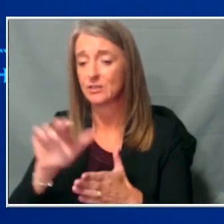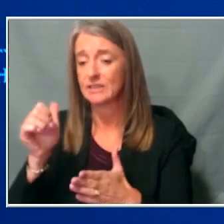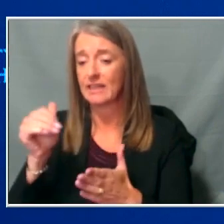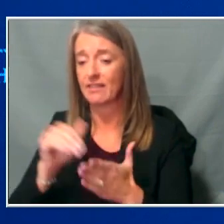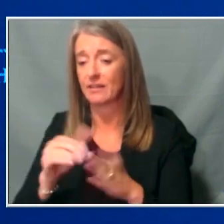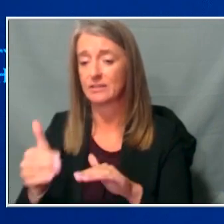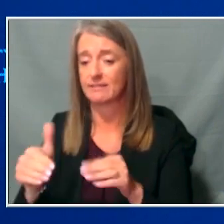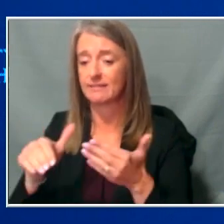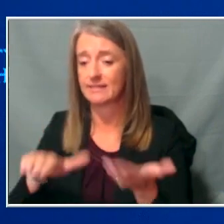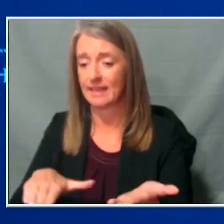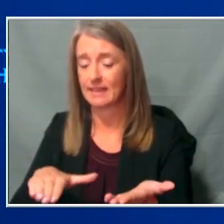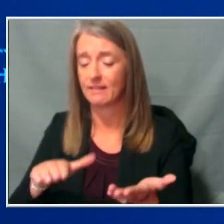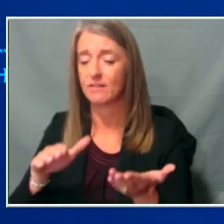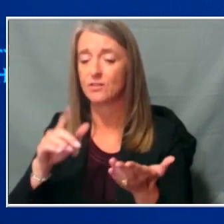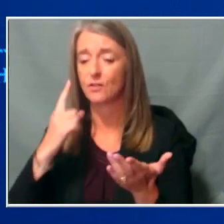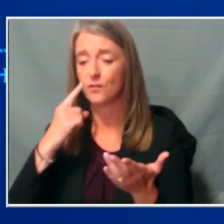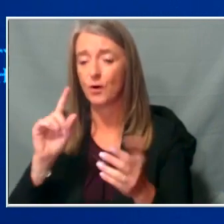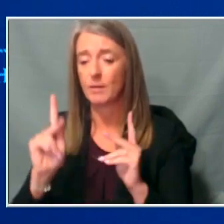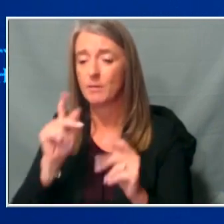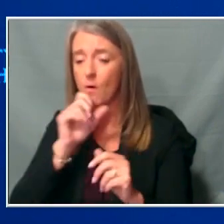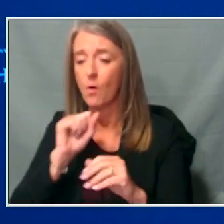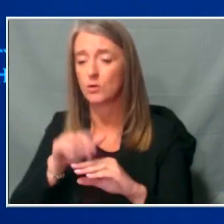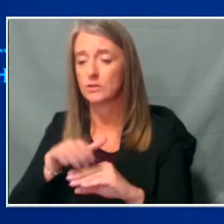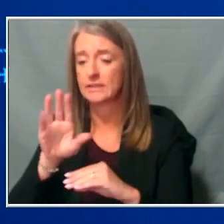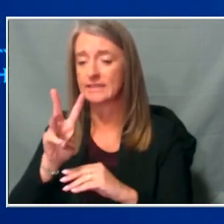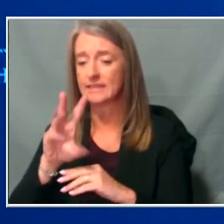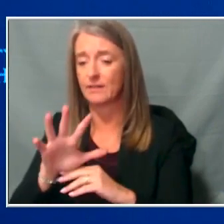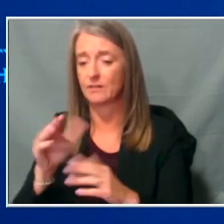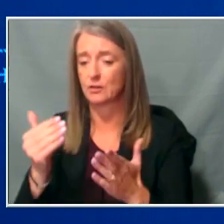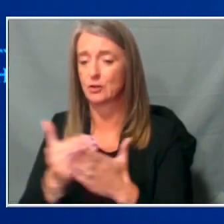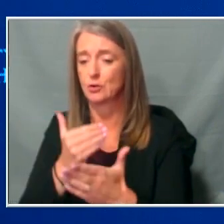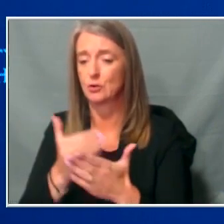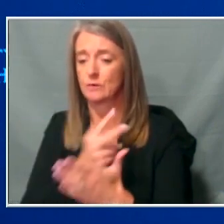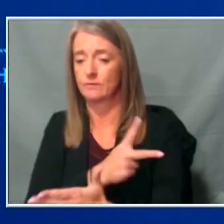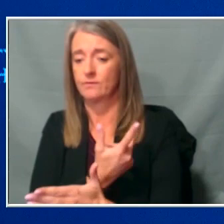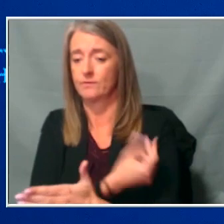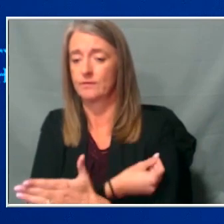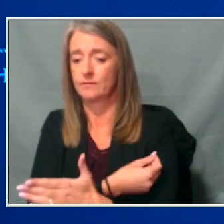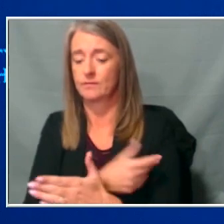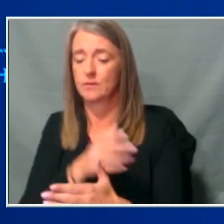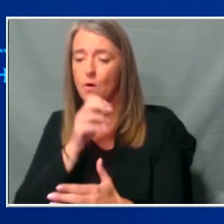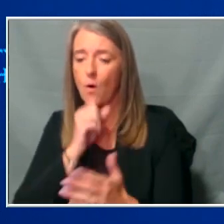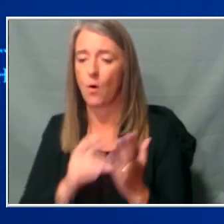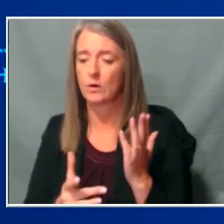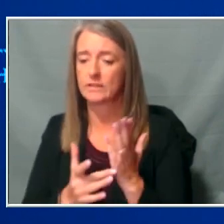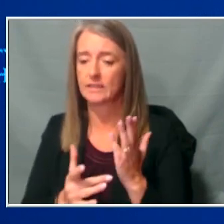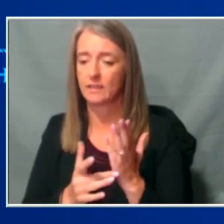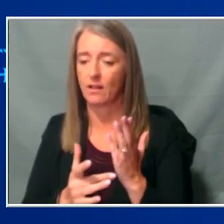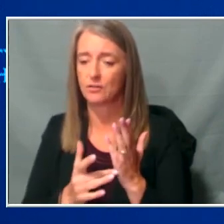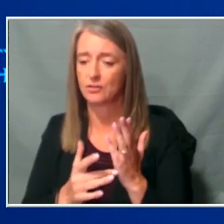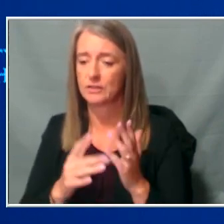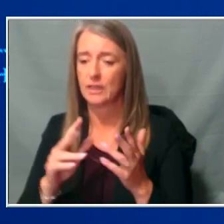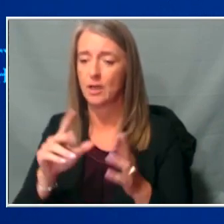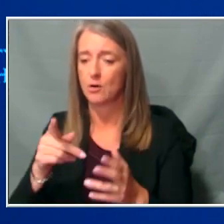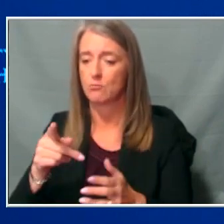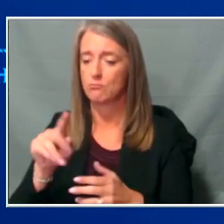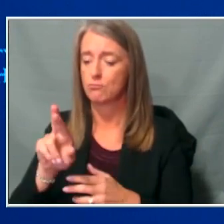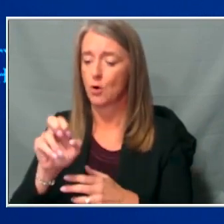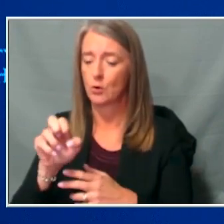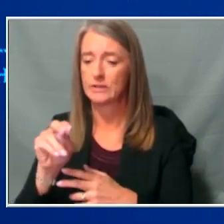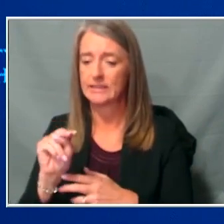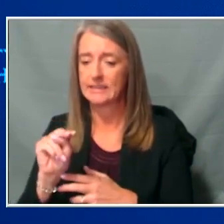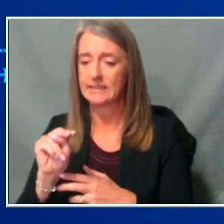deaths in those over 65 as well. This new vaccine is old technology. It is a protein-based